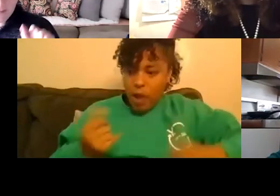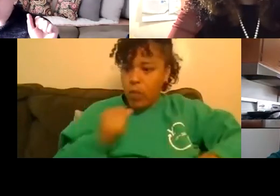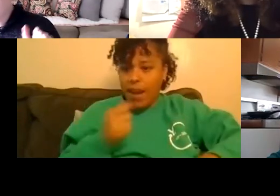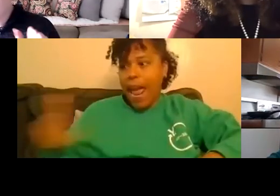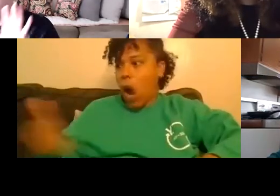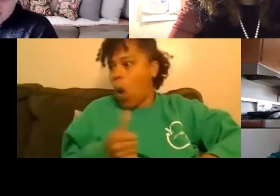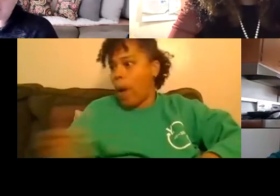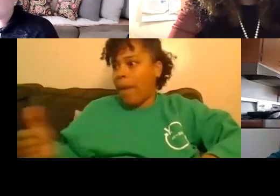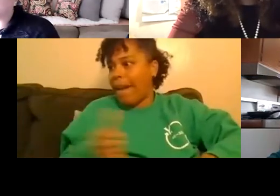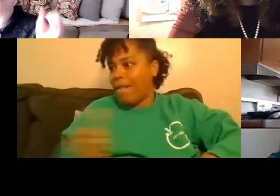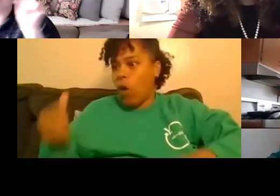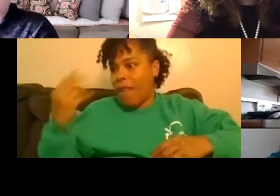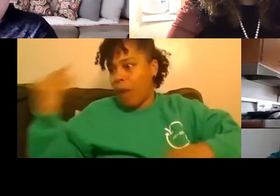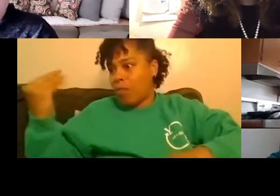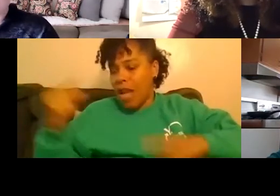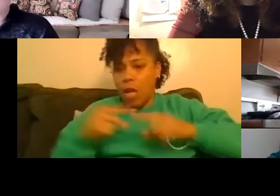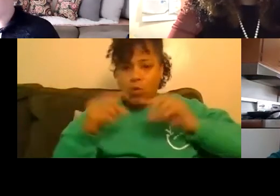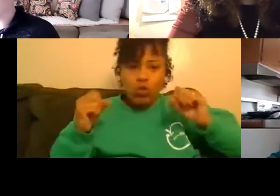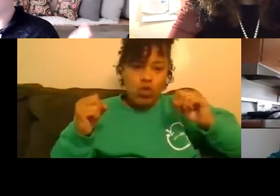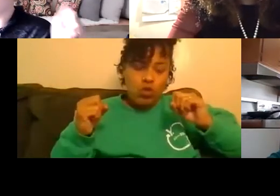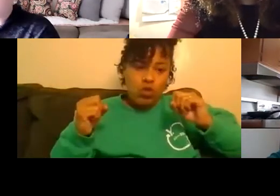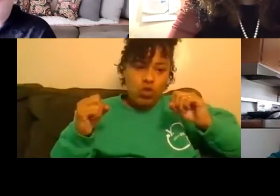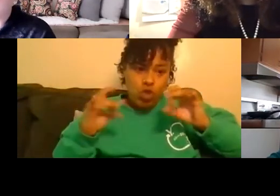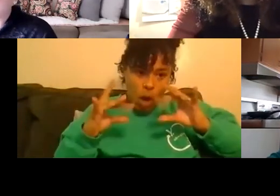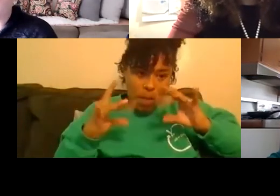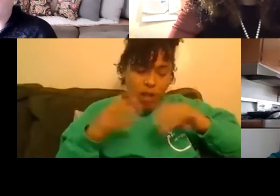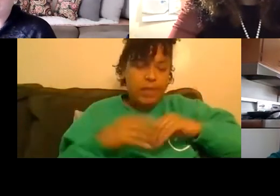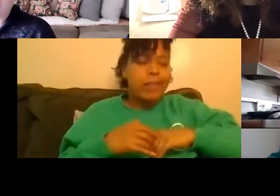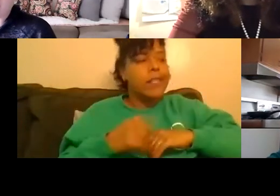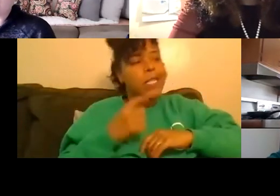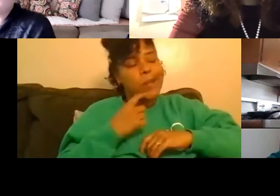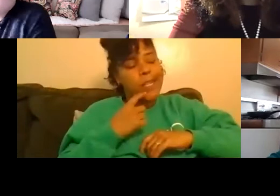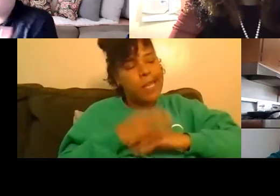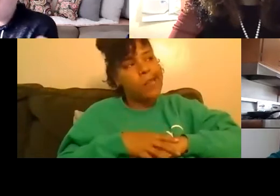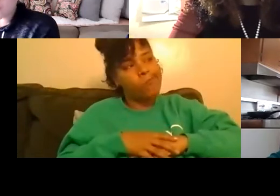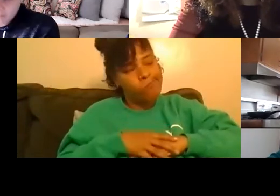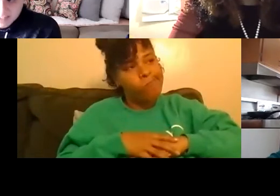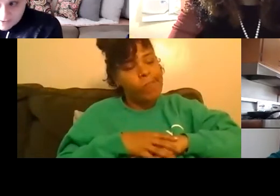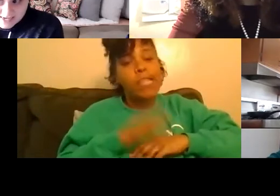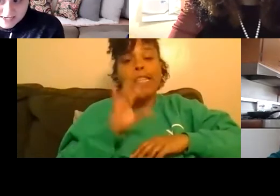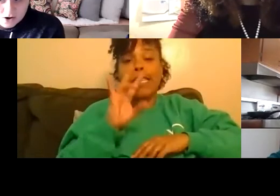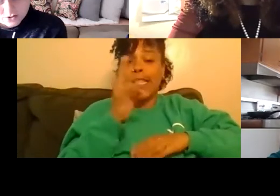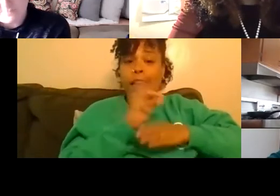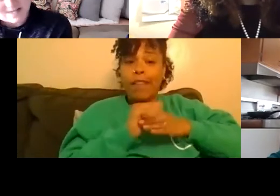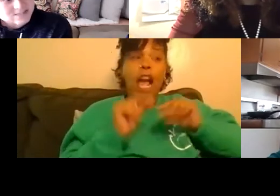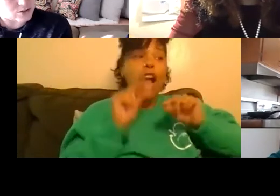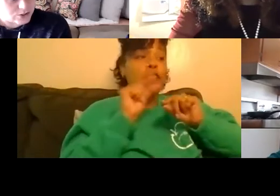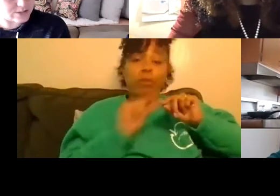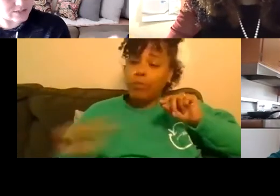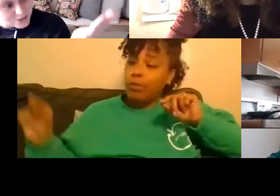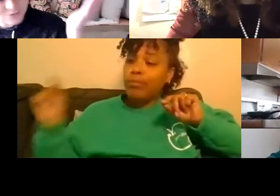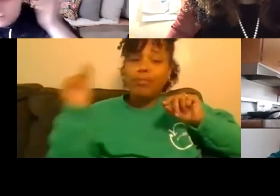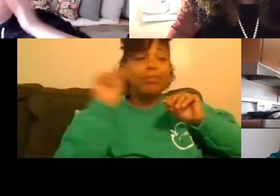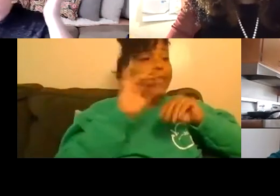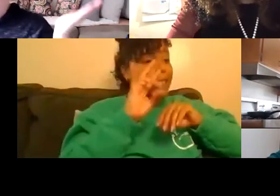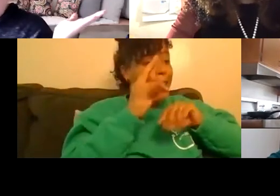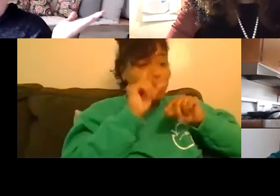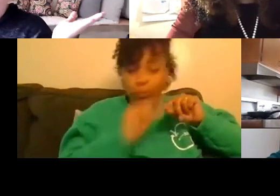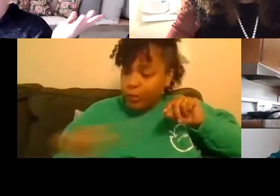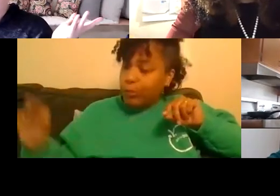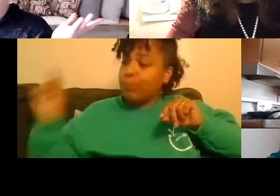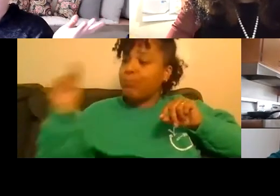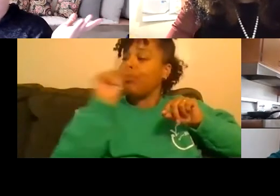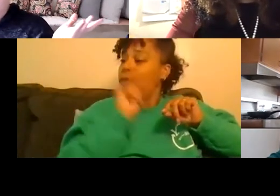And let me put that same $7 away, as if I would be spending it on my traditional drinks